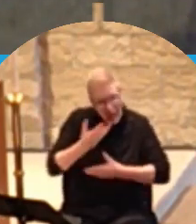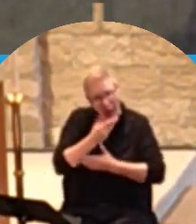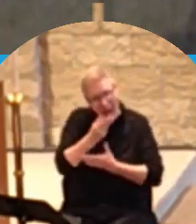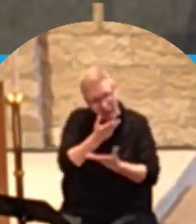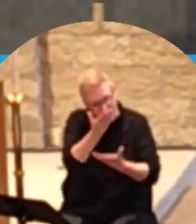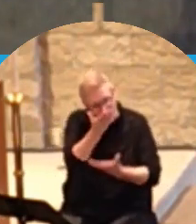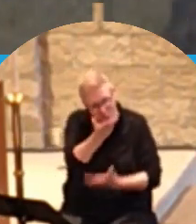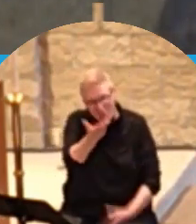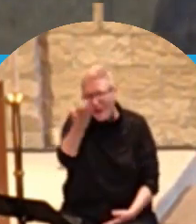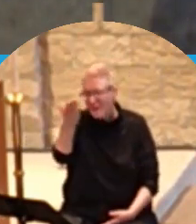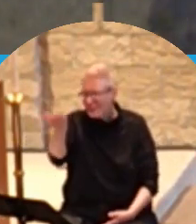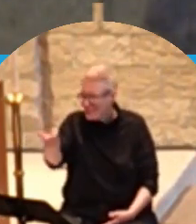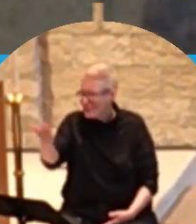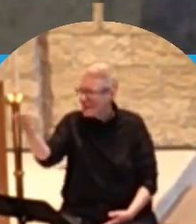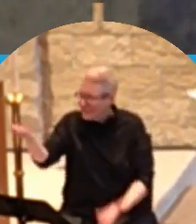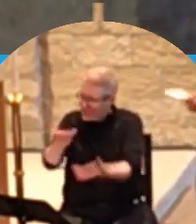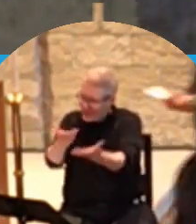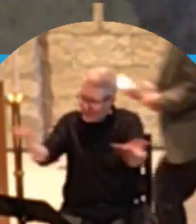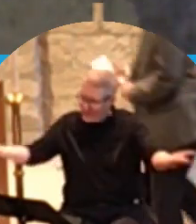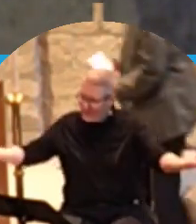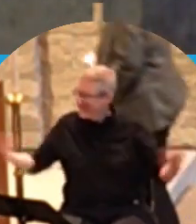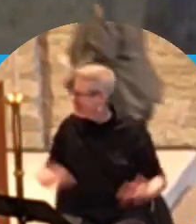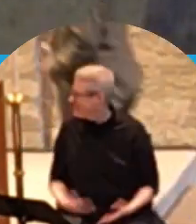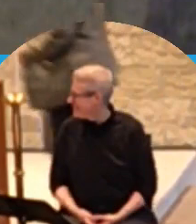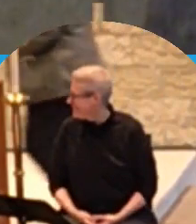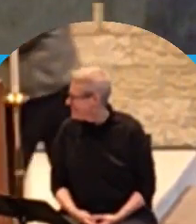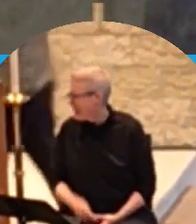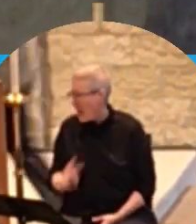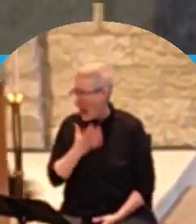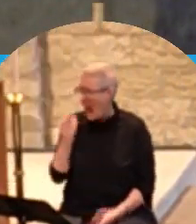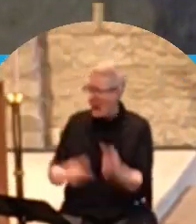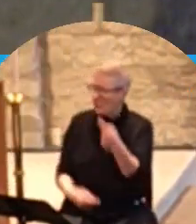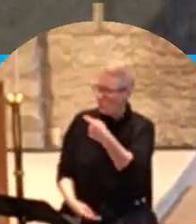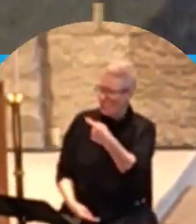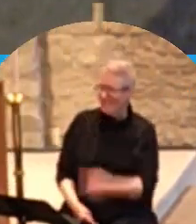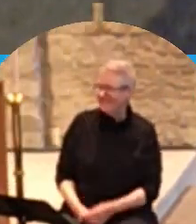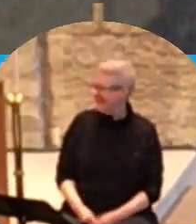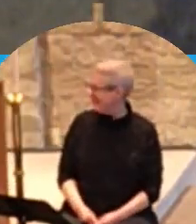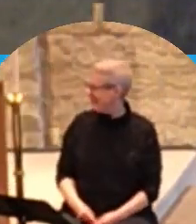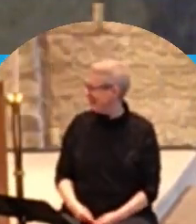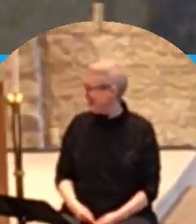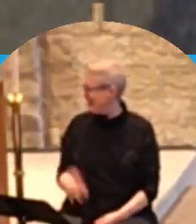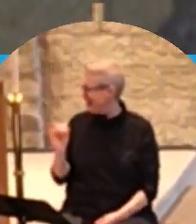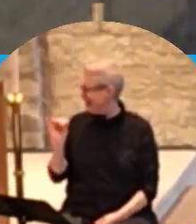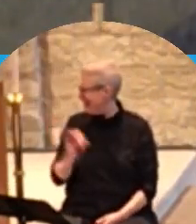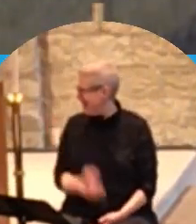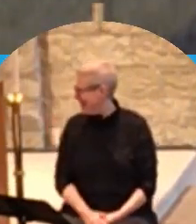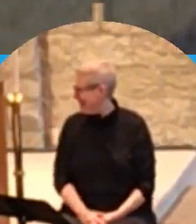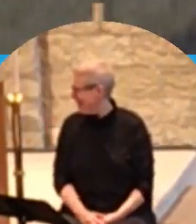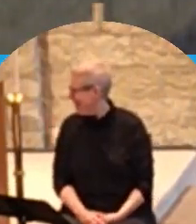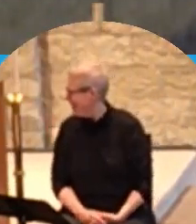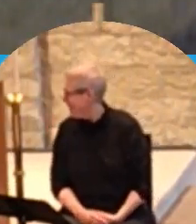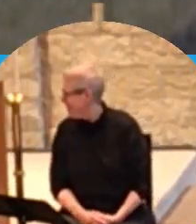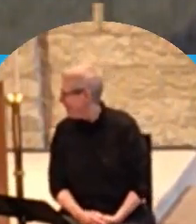you, and you, and you, too.